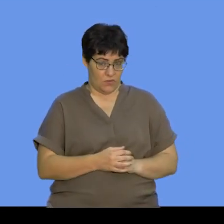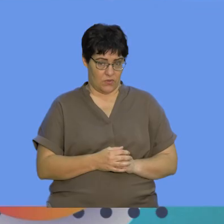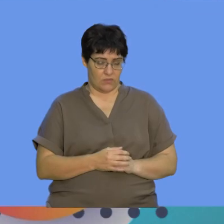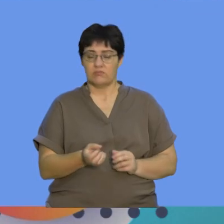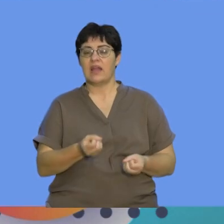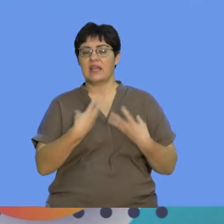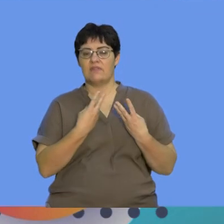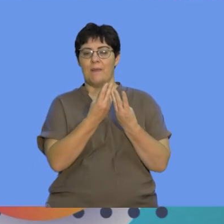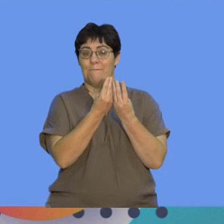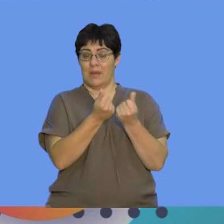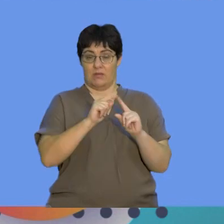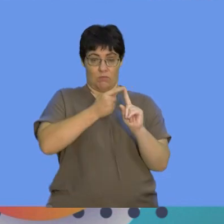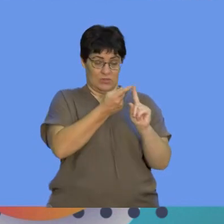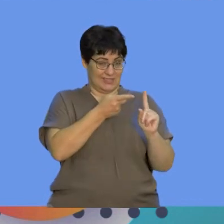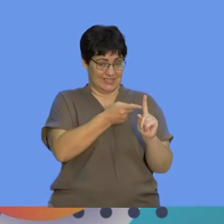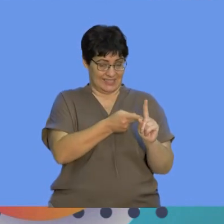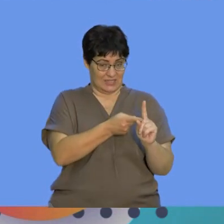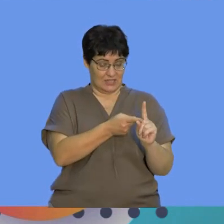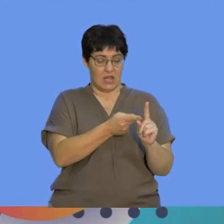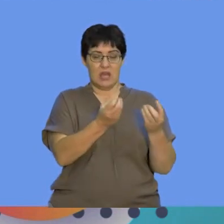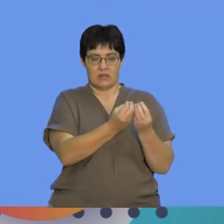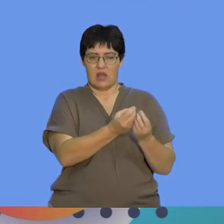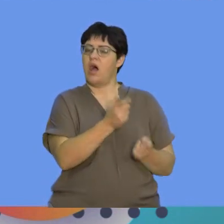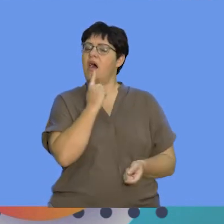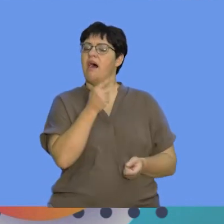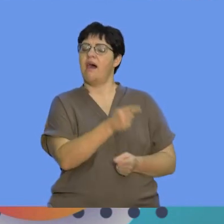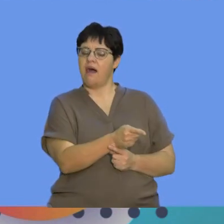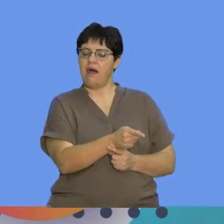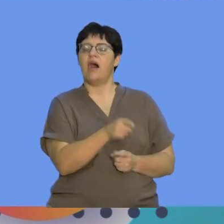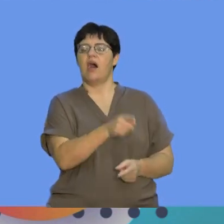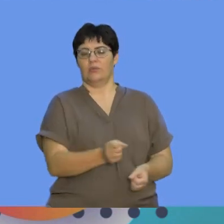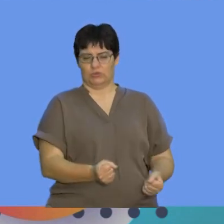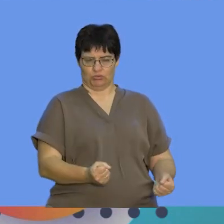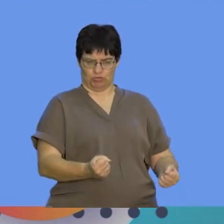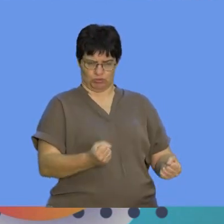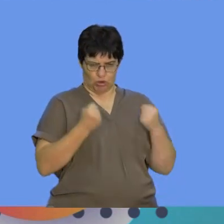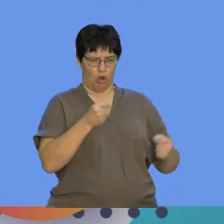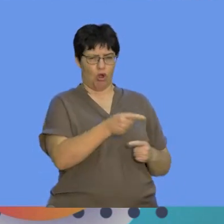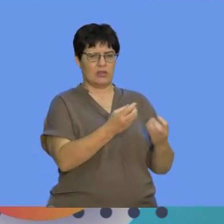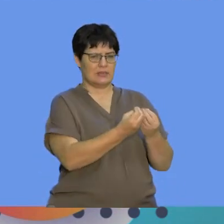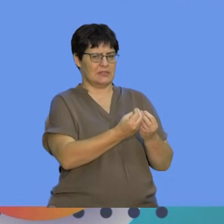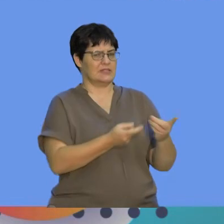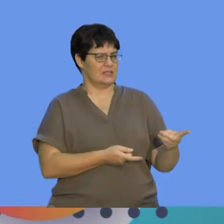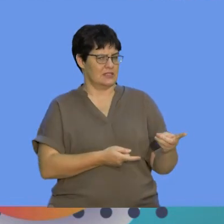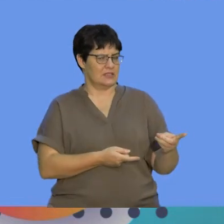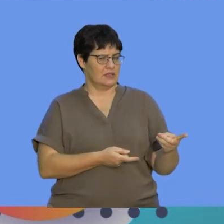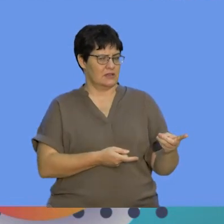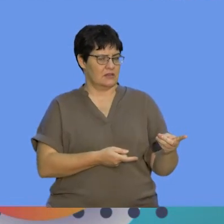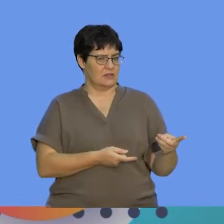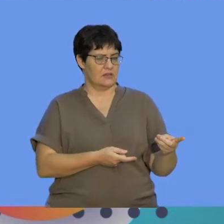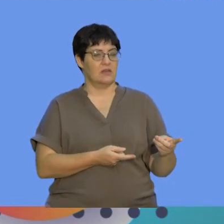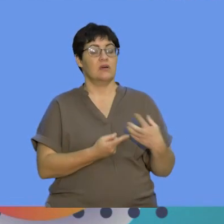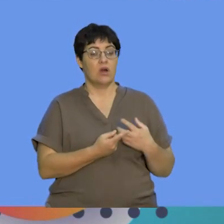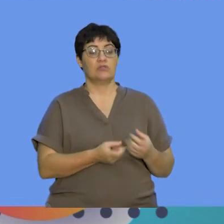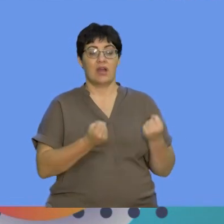point of a substance, that tells us a lot about the strength of that particular substance. So strength is actually a